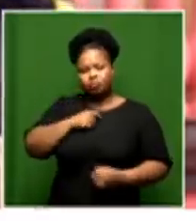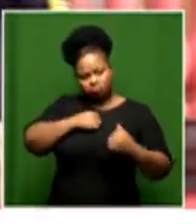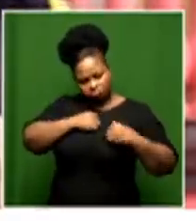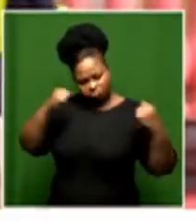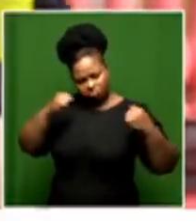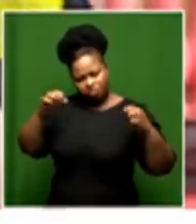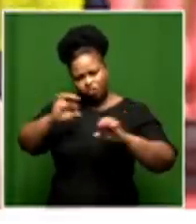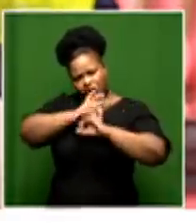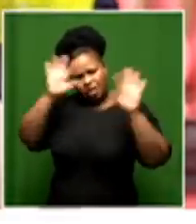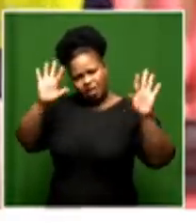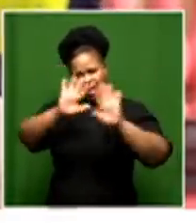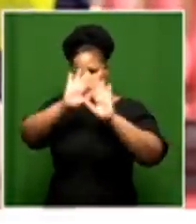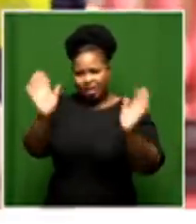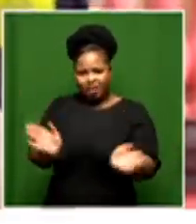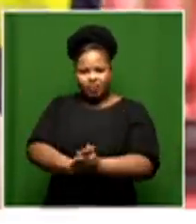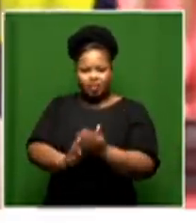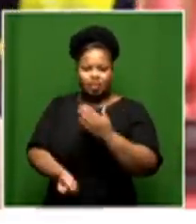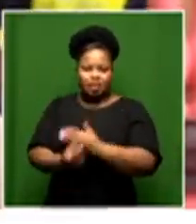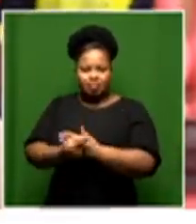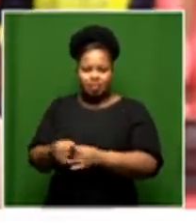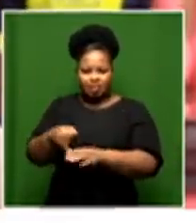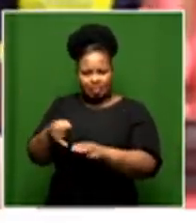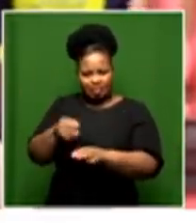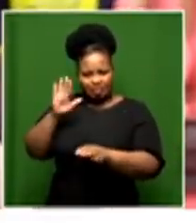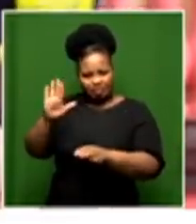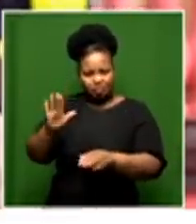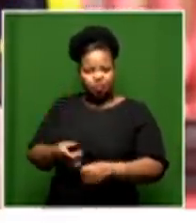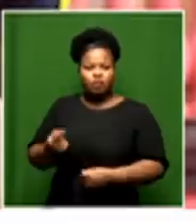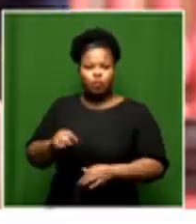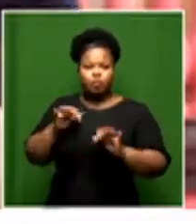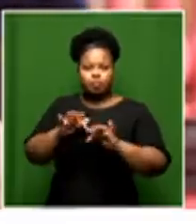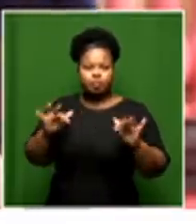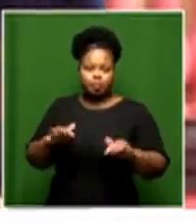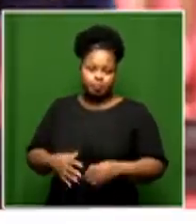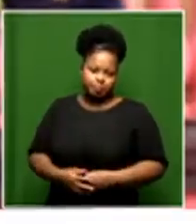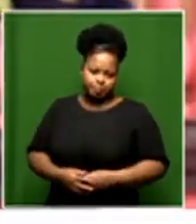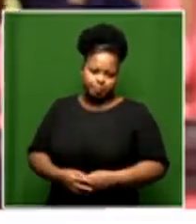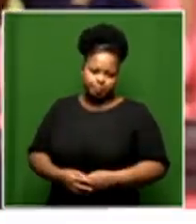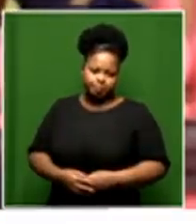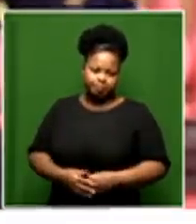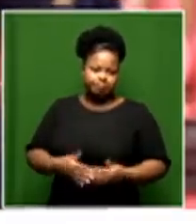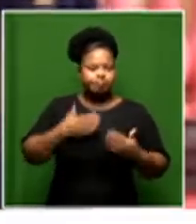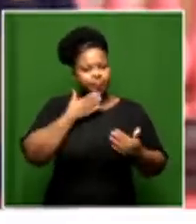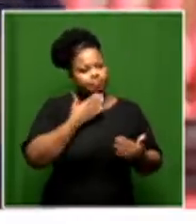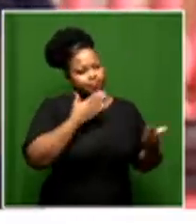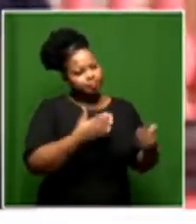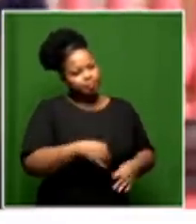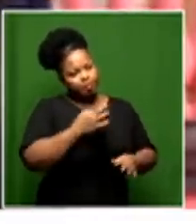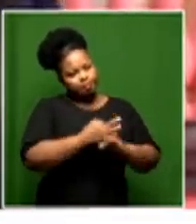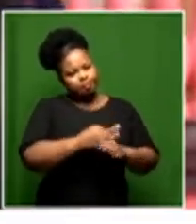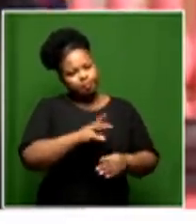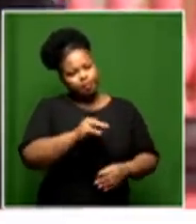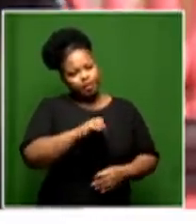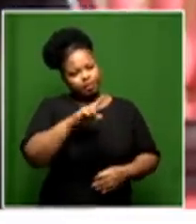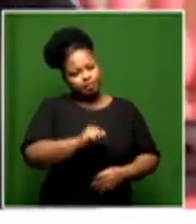transparent in whatever things that they are doing for the people and to the people. Thank you very much, Babu Mvelase. Once